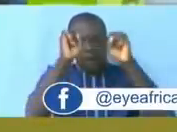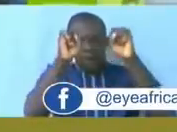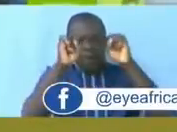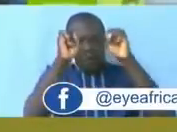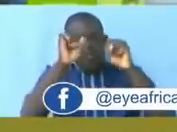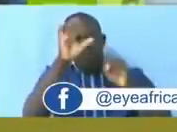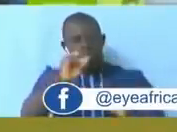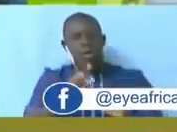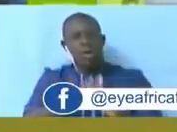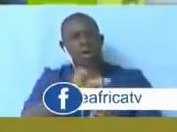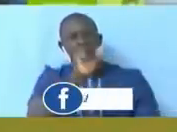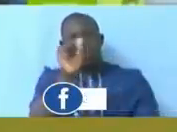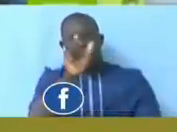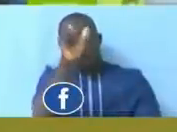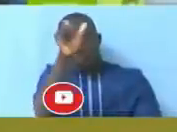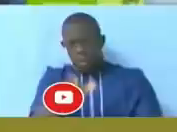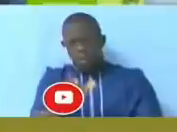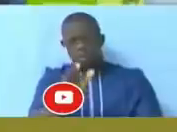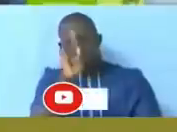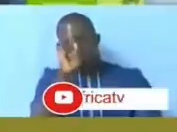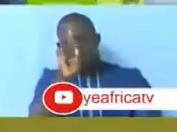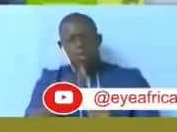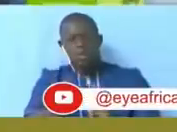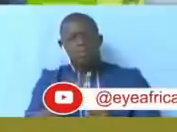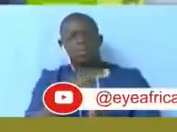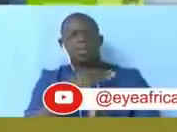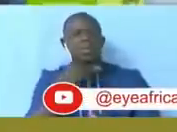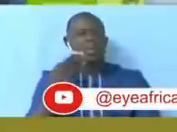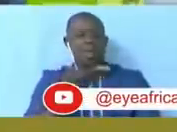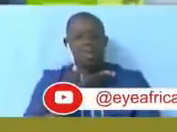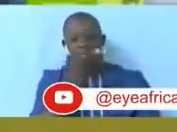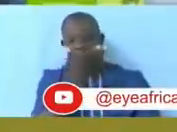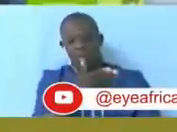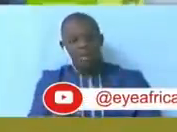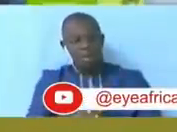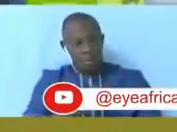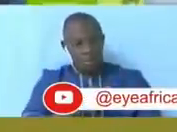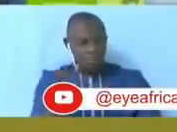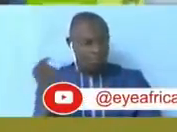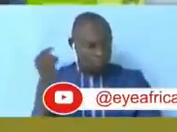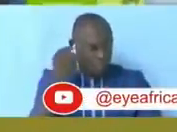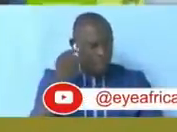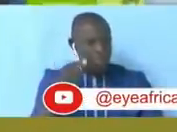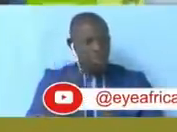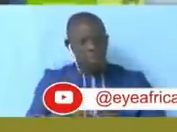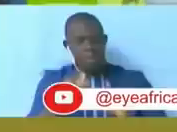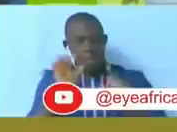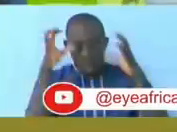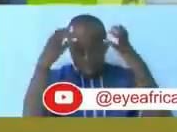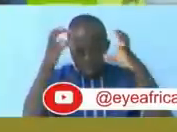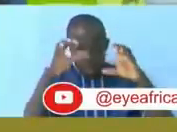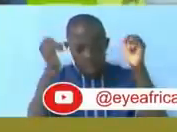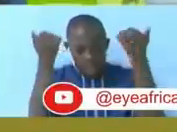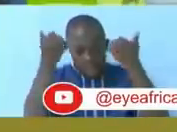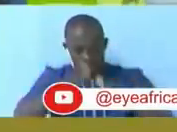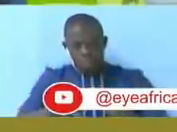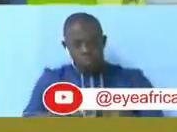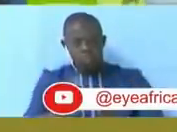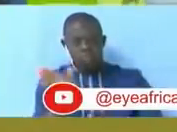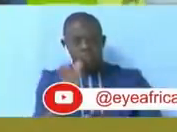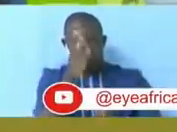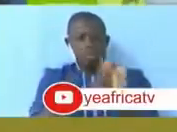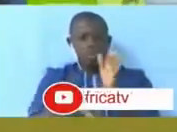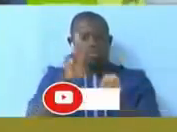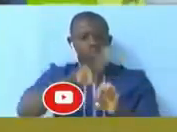killed. Andu mo sotonta ye memfa je. And she's been hearing that they will take the matter to court. Andu abe nyim moy kanko iba ko